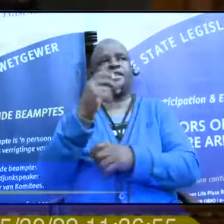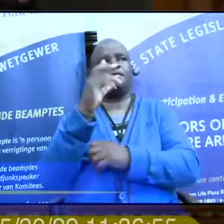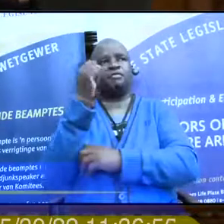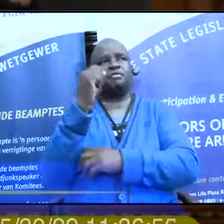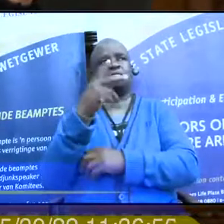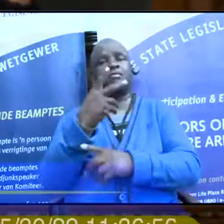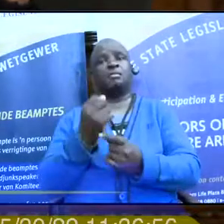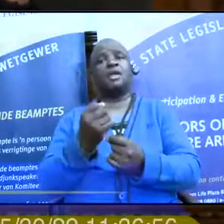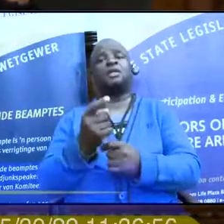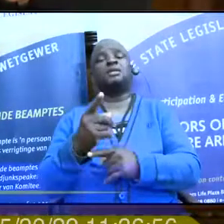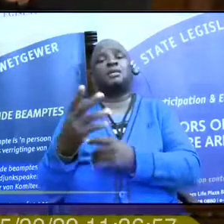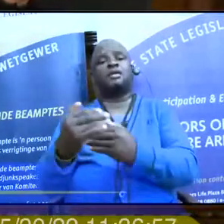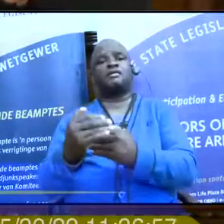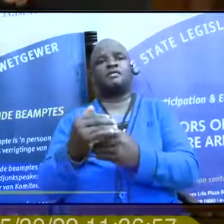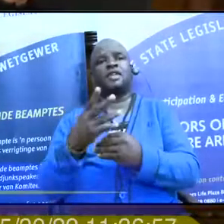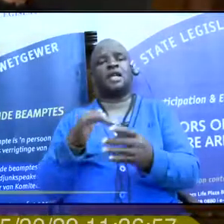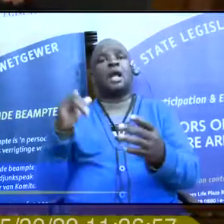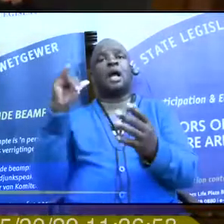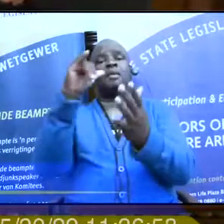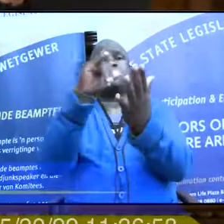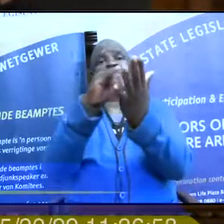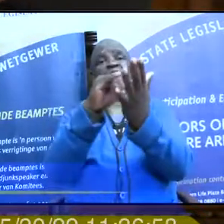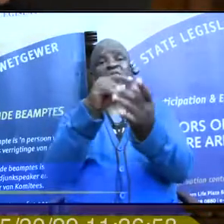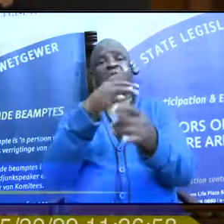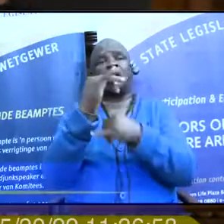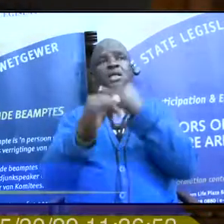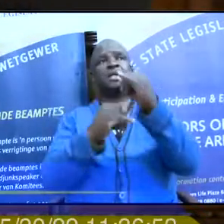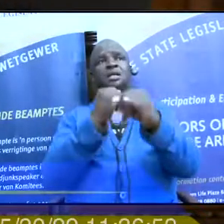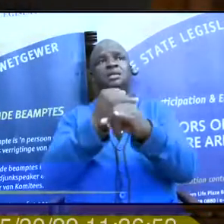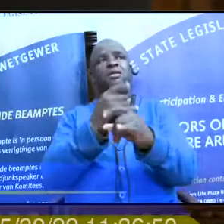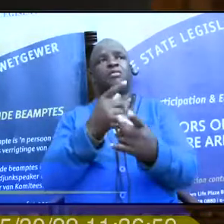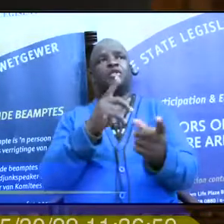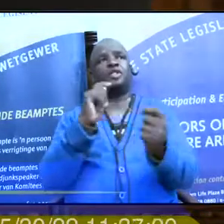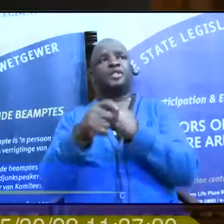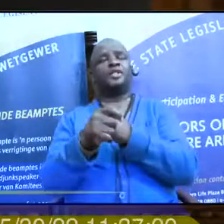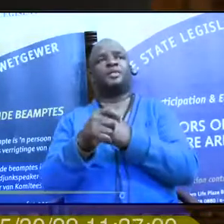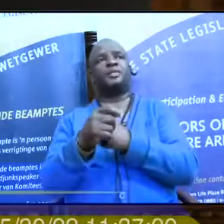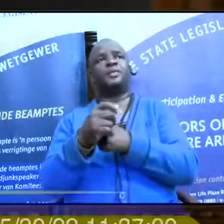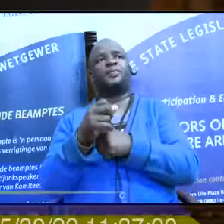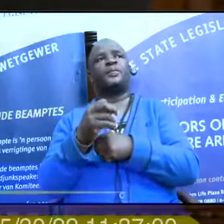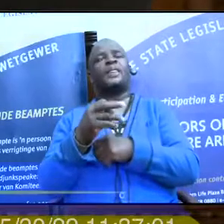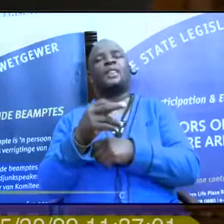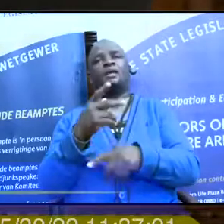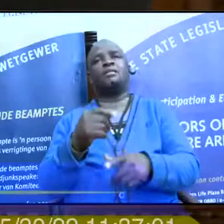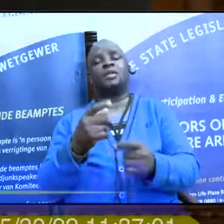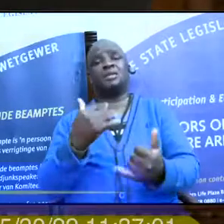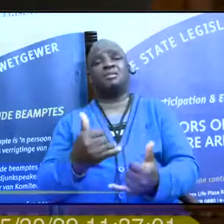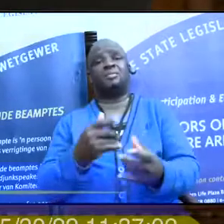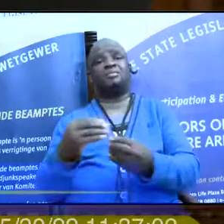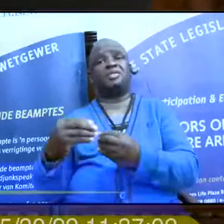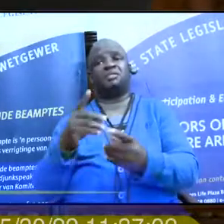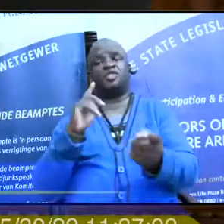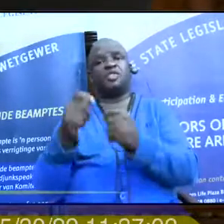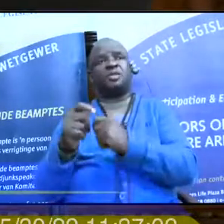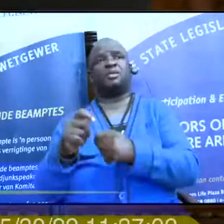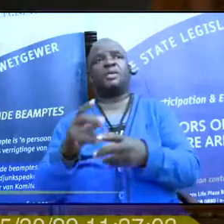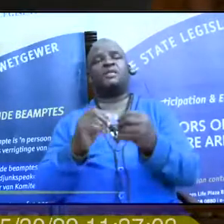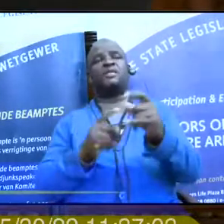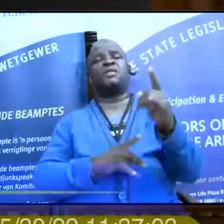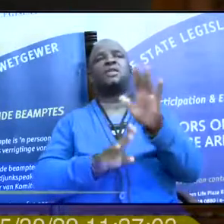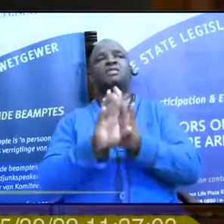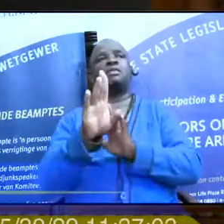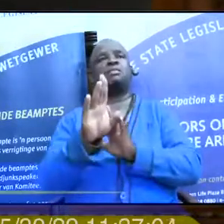international airport brian fisher which we are trying to convert to a dry custom sport and those are all key